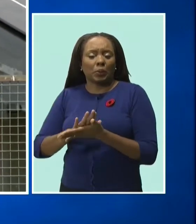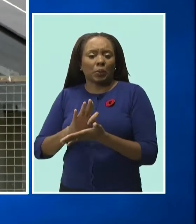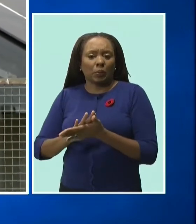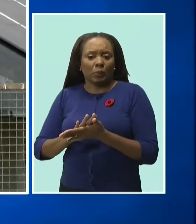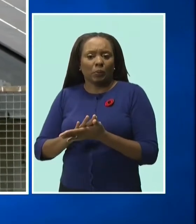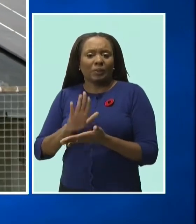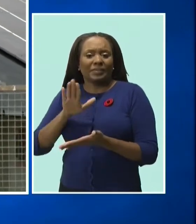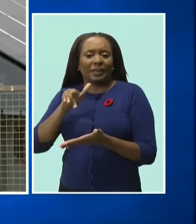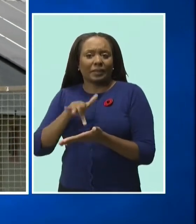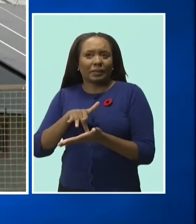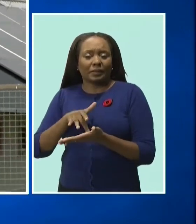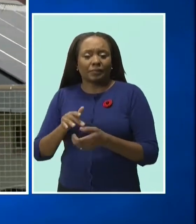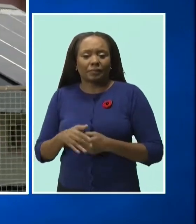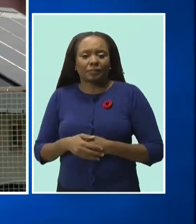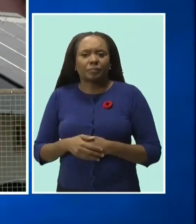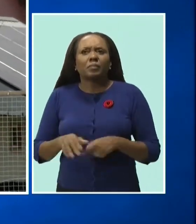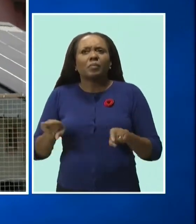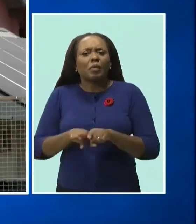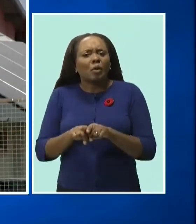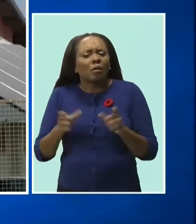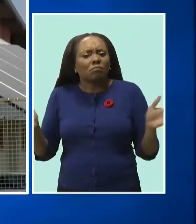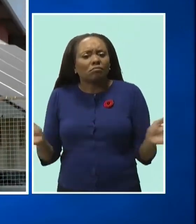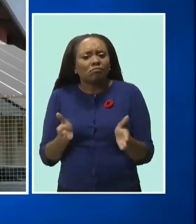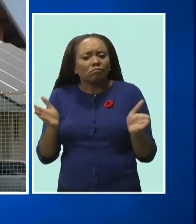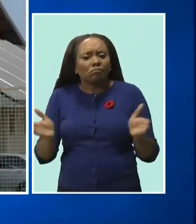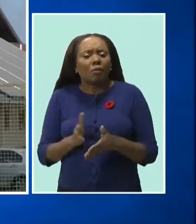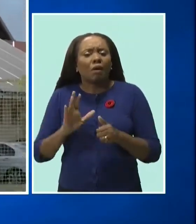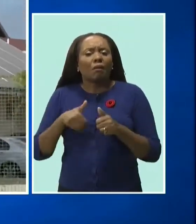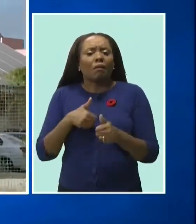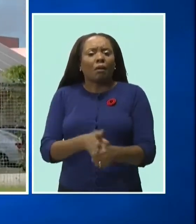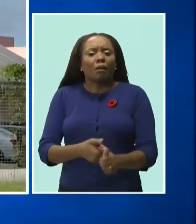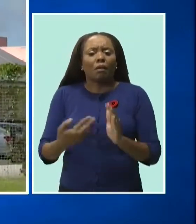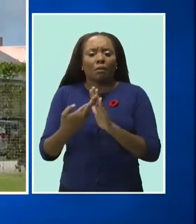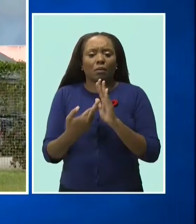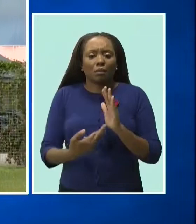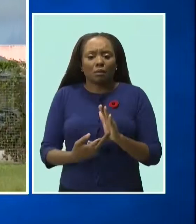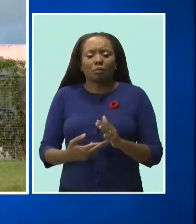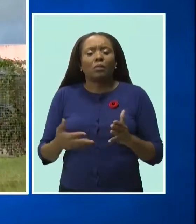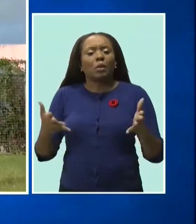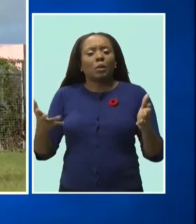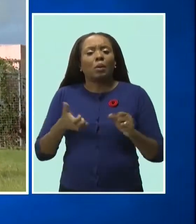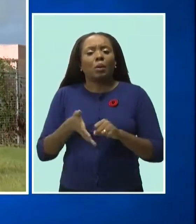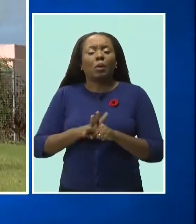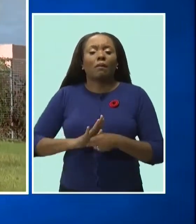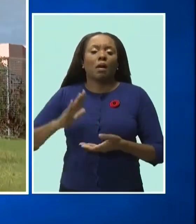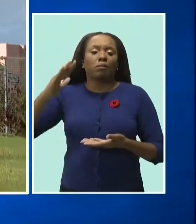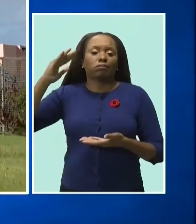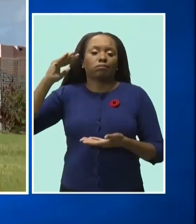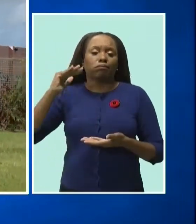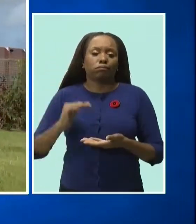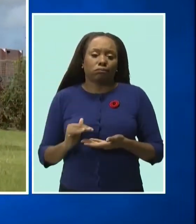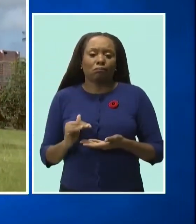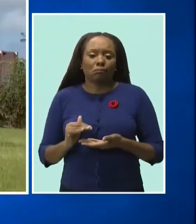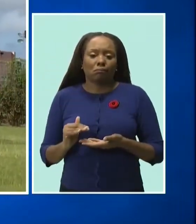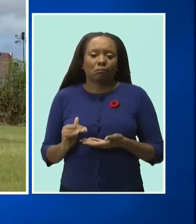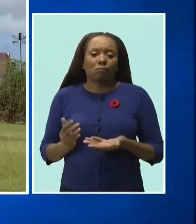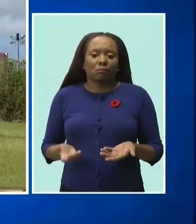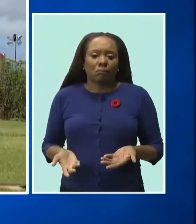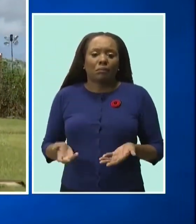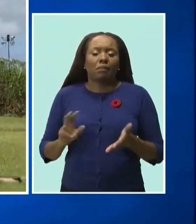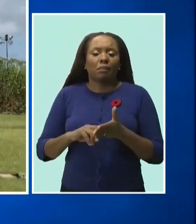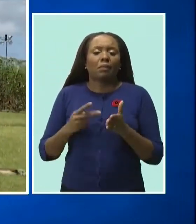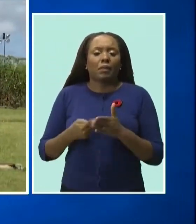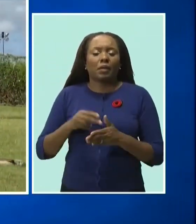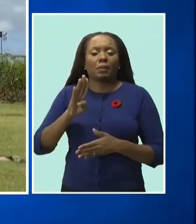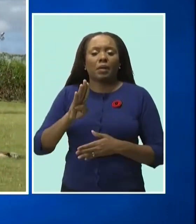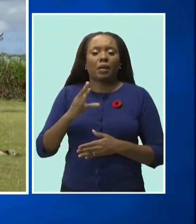Paris also urged Barbadians to follow the protocols as he expressed a desire to see a drop in COVID-19 cases so facilities like Blackman